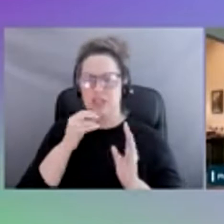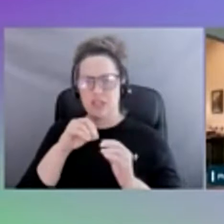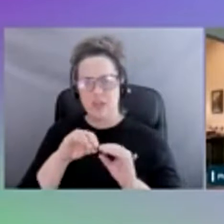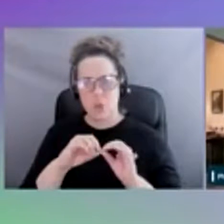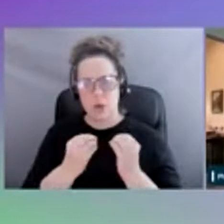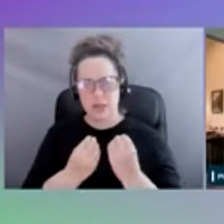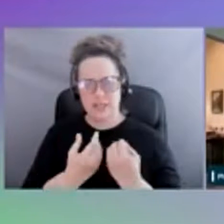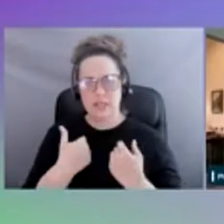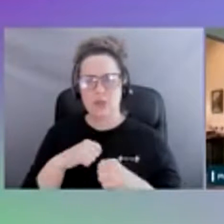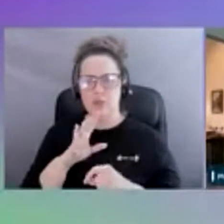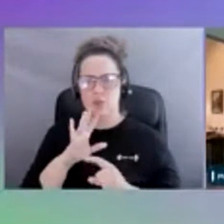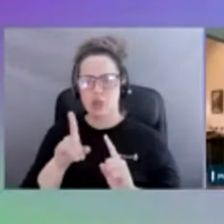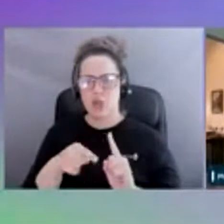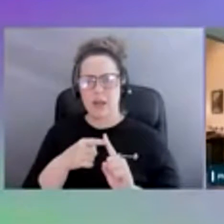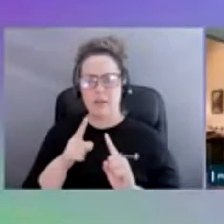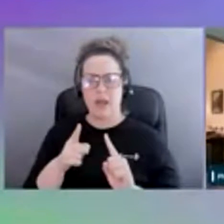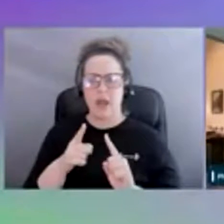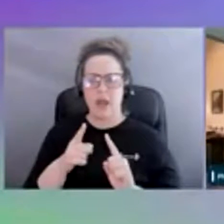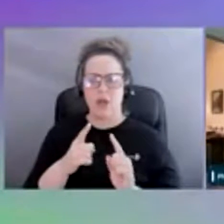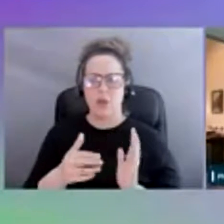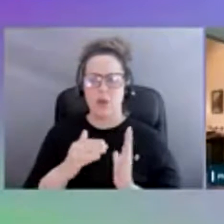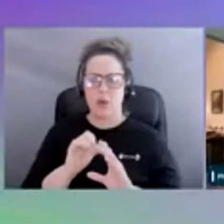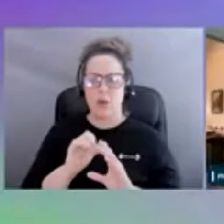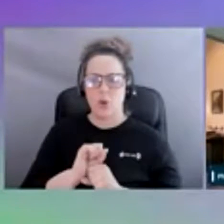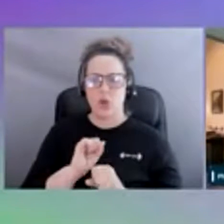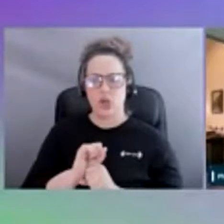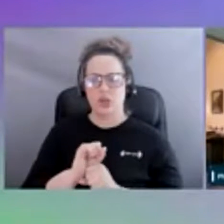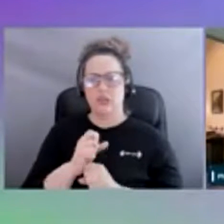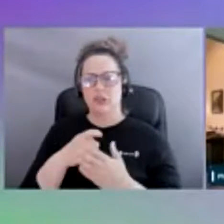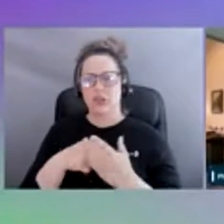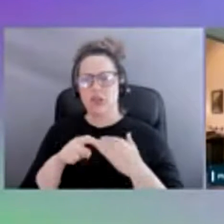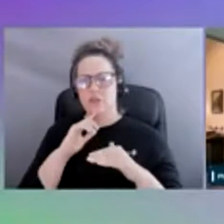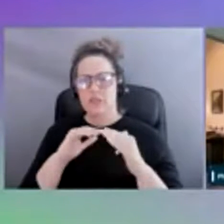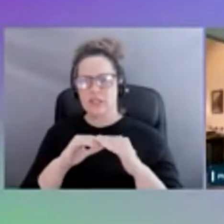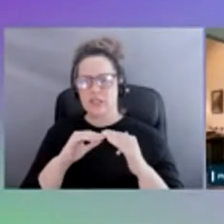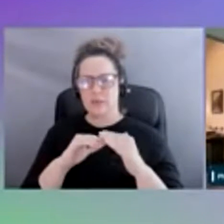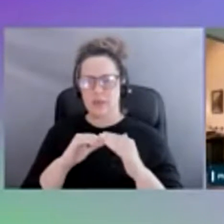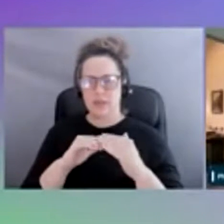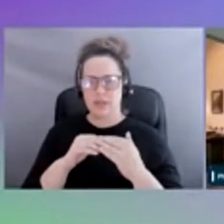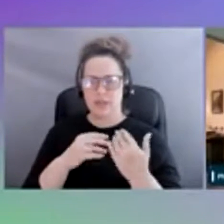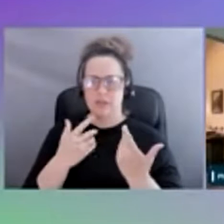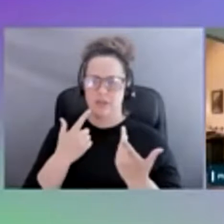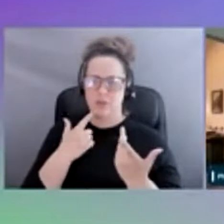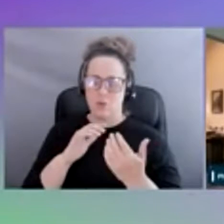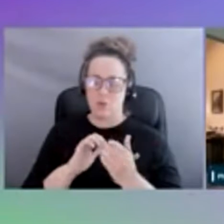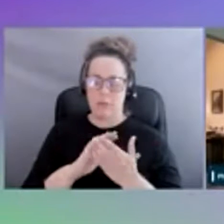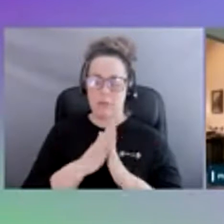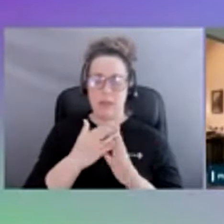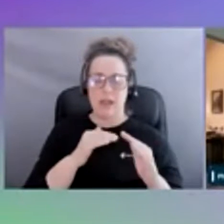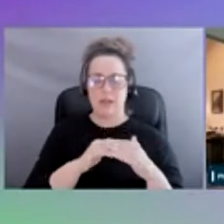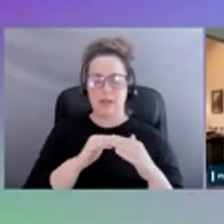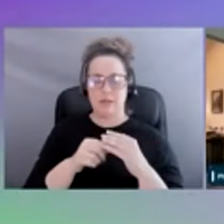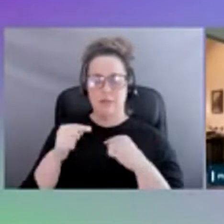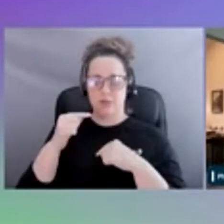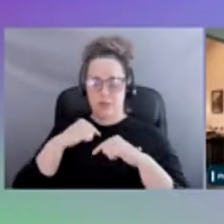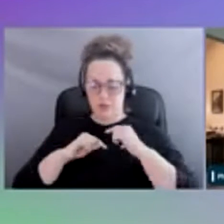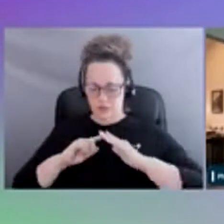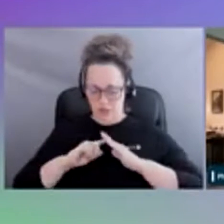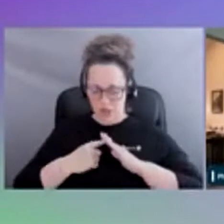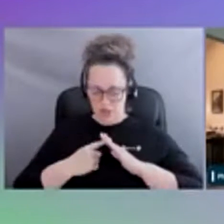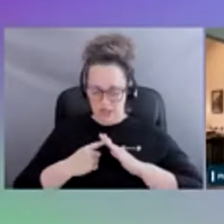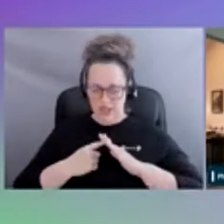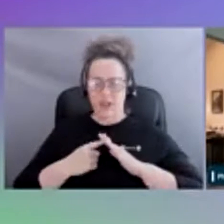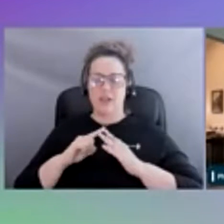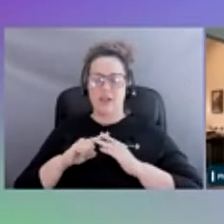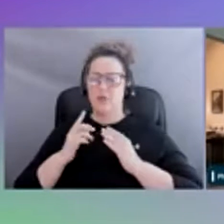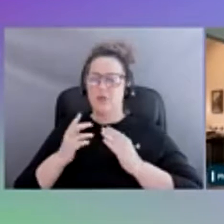organization. So this was talking about the rework cost for accessibility. So if we make it accessible from the outset, then we save a whole lot